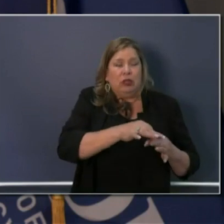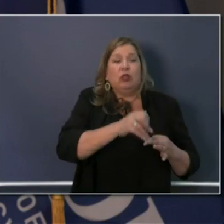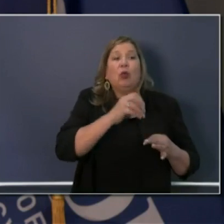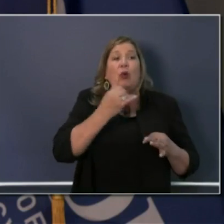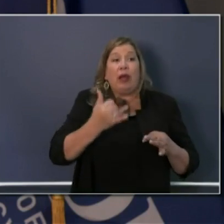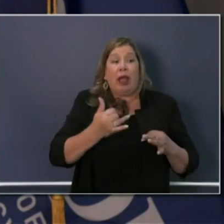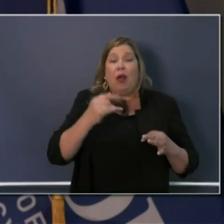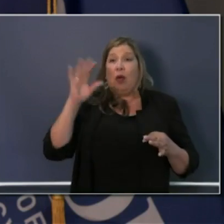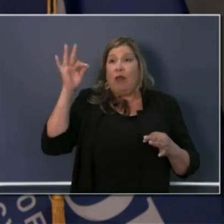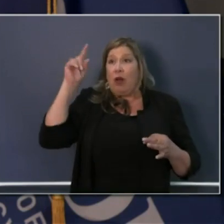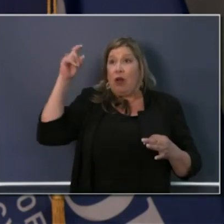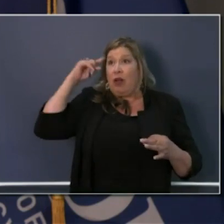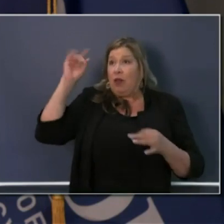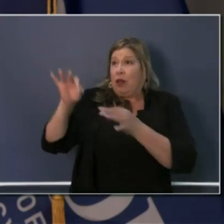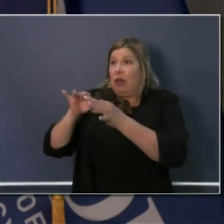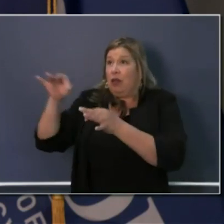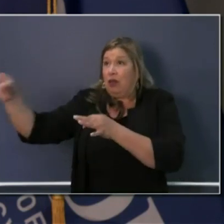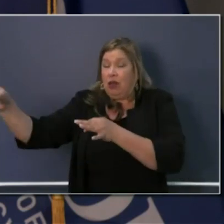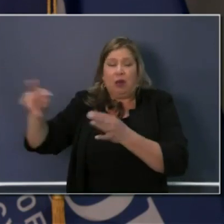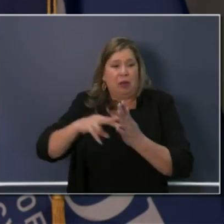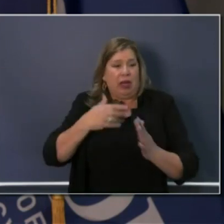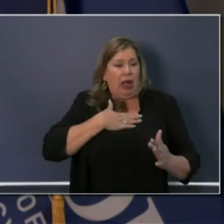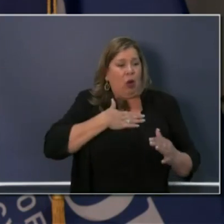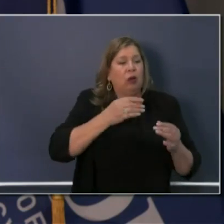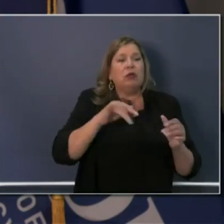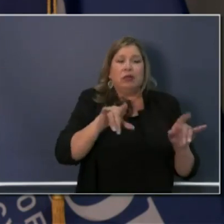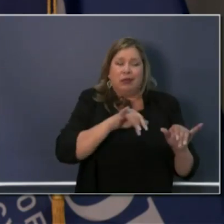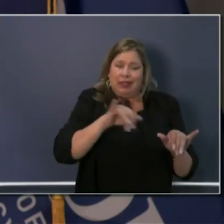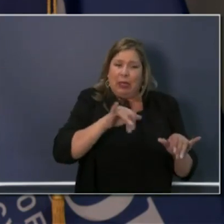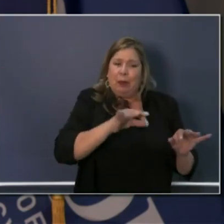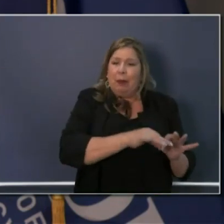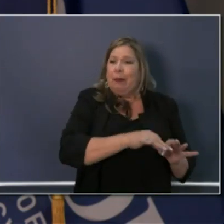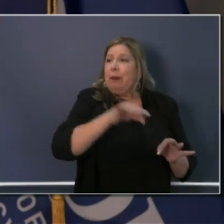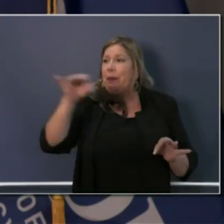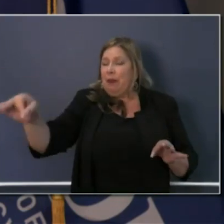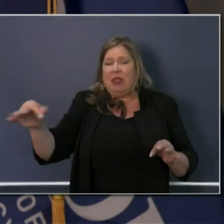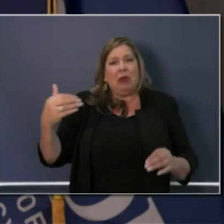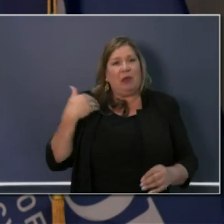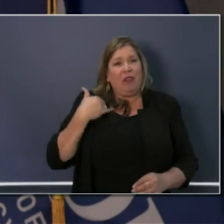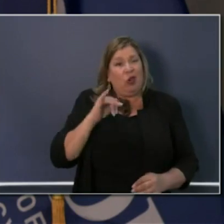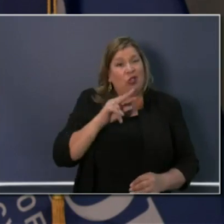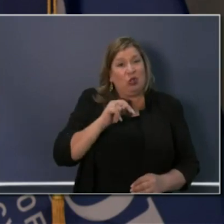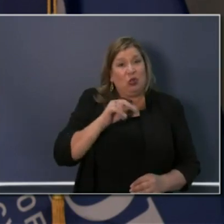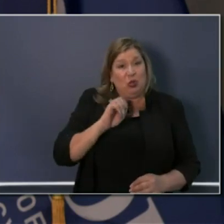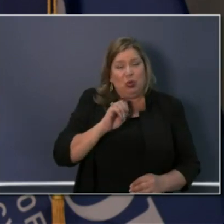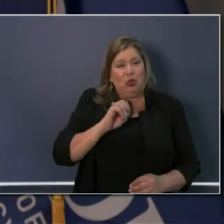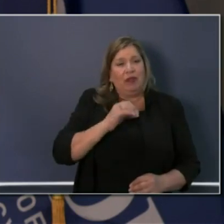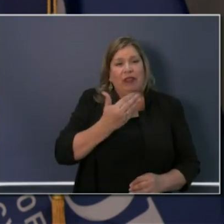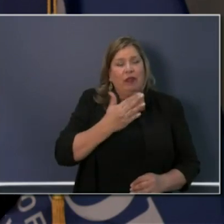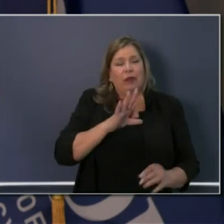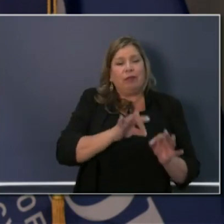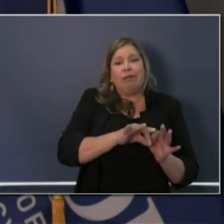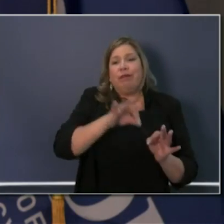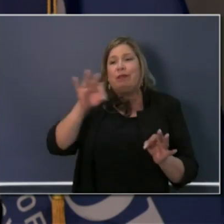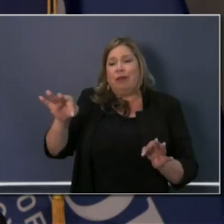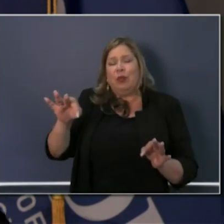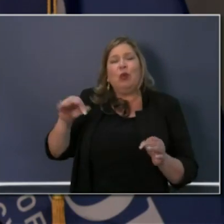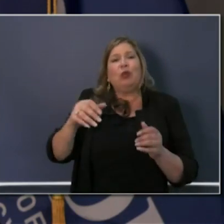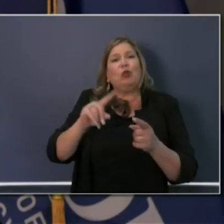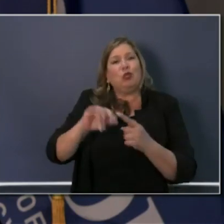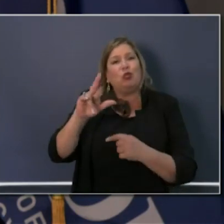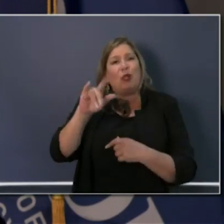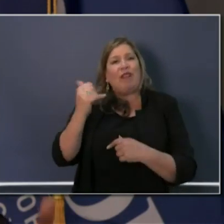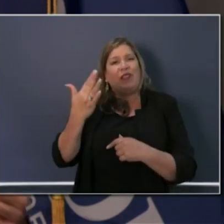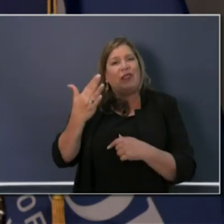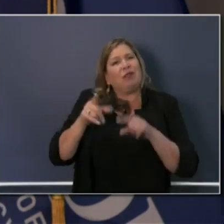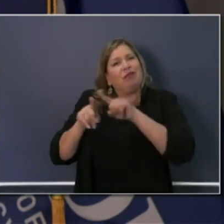conform, with the federal guidelines, so we adjusted it to extend ours from June in the current order to July 15th, so it lines up more